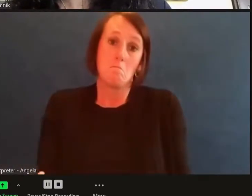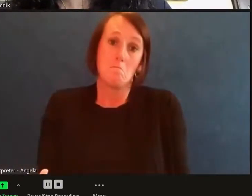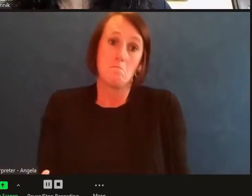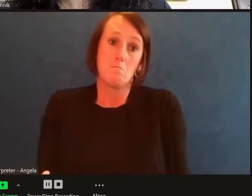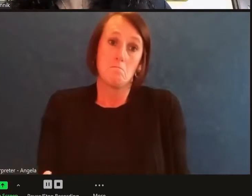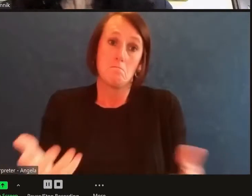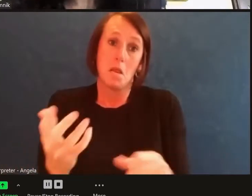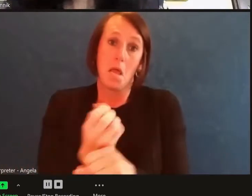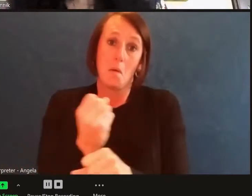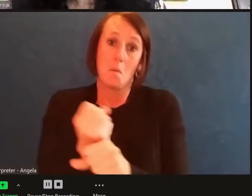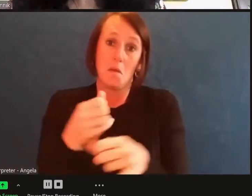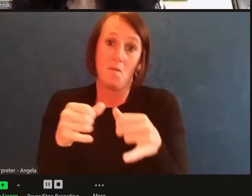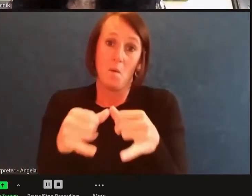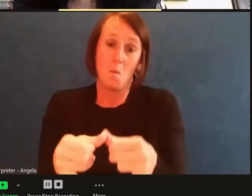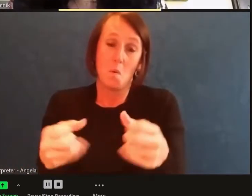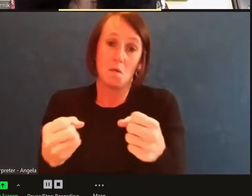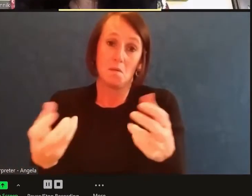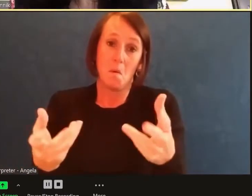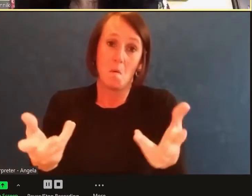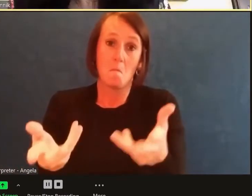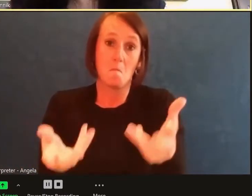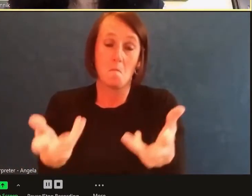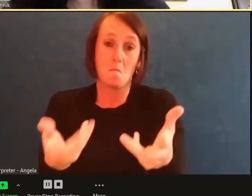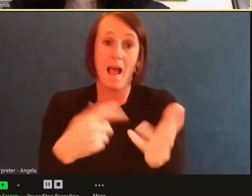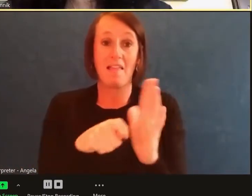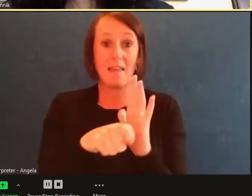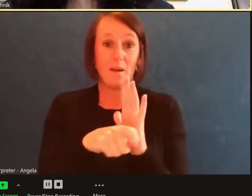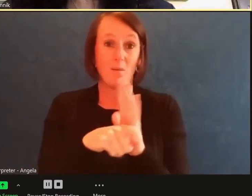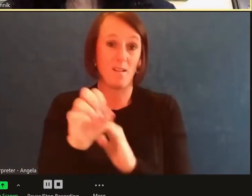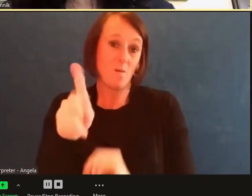of awards. So I think I write okay.